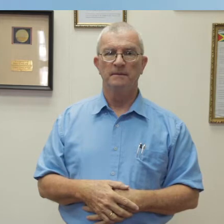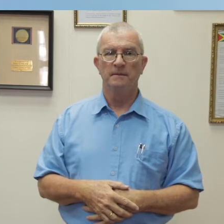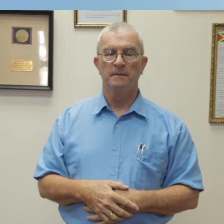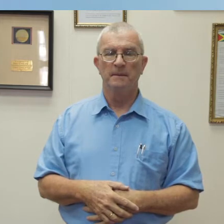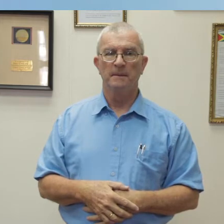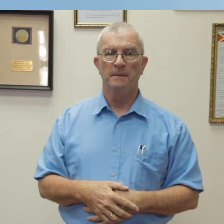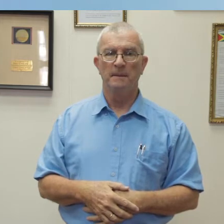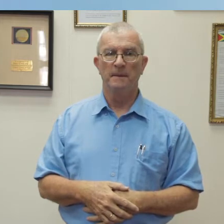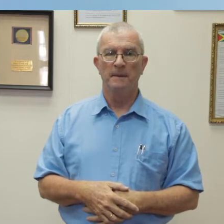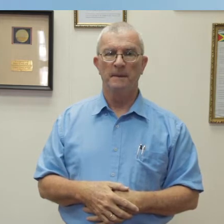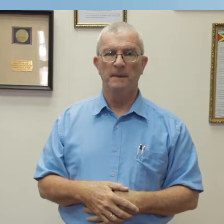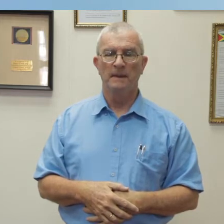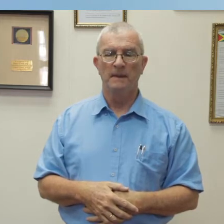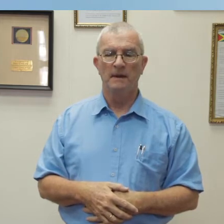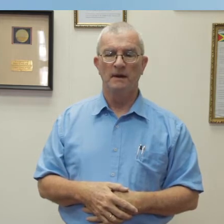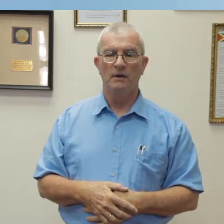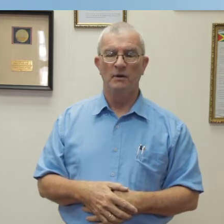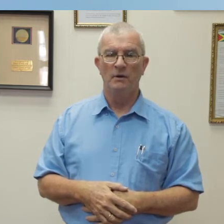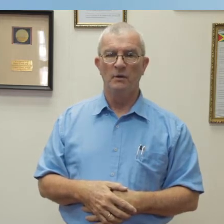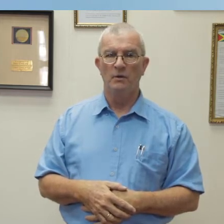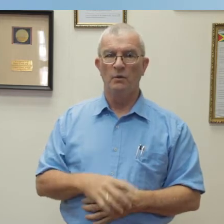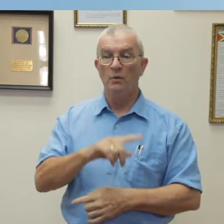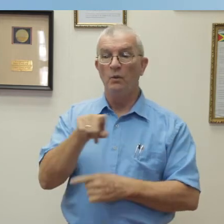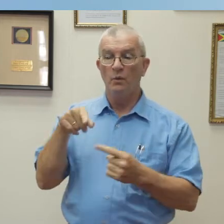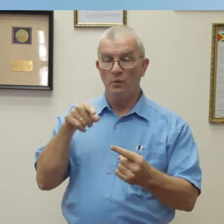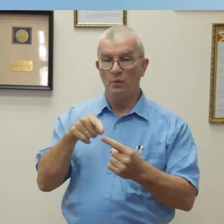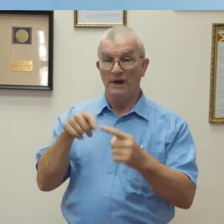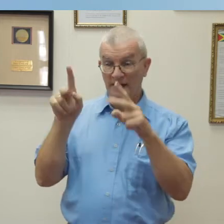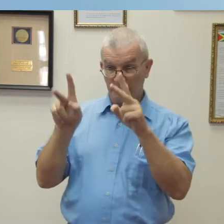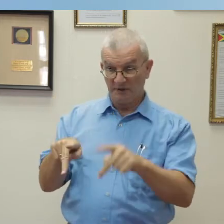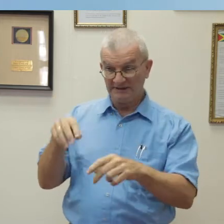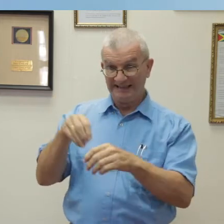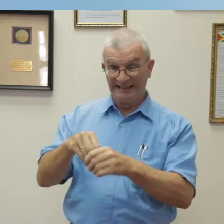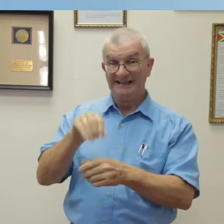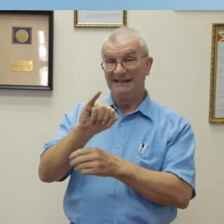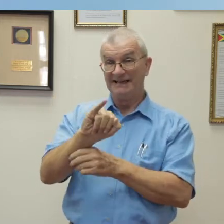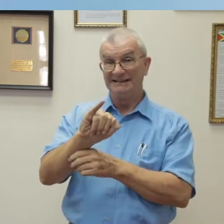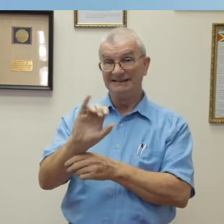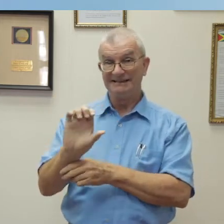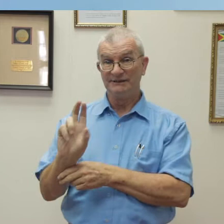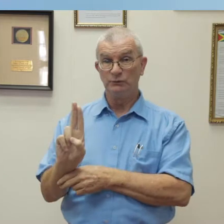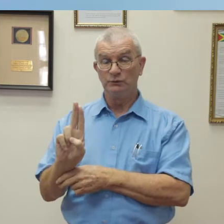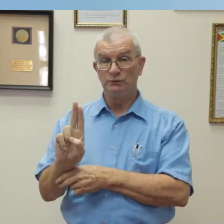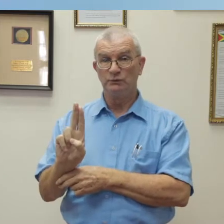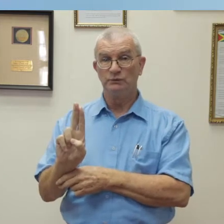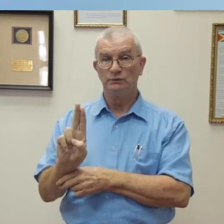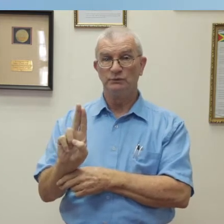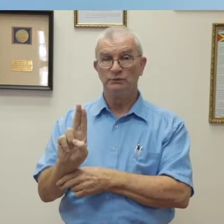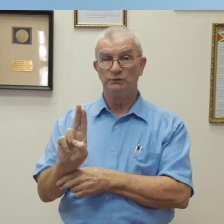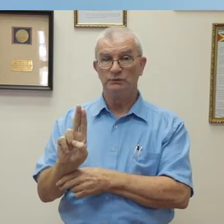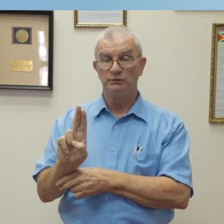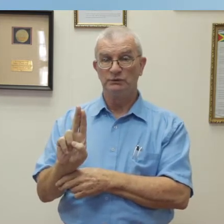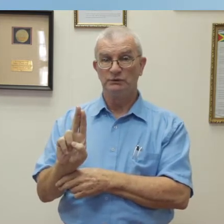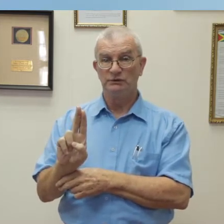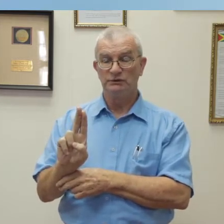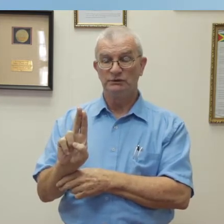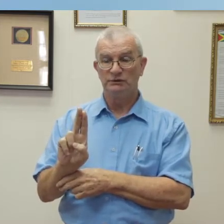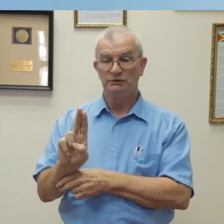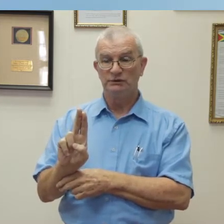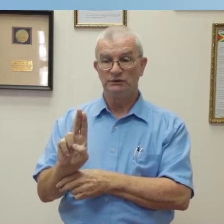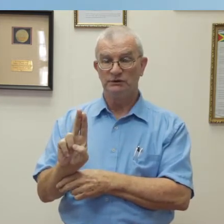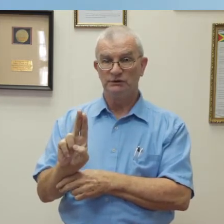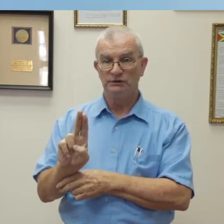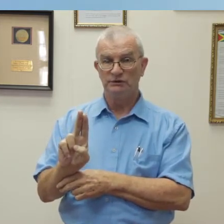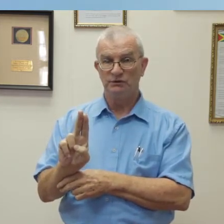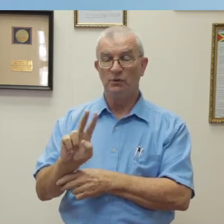During the time that the patient is in the ICU, especially when they are